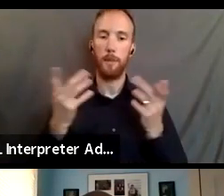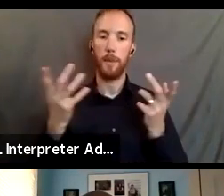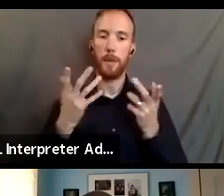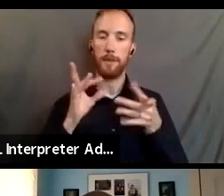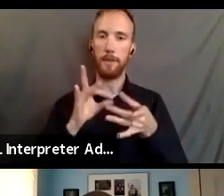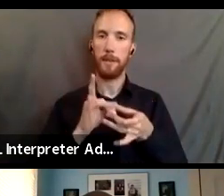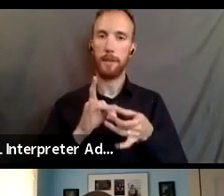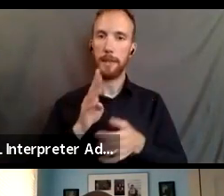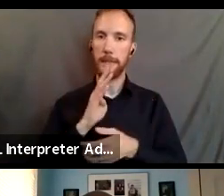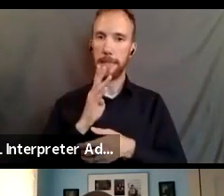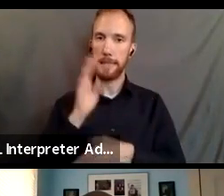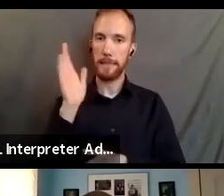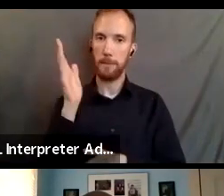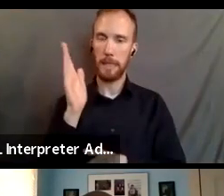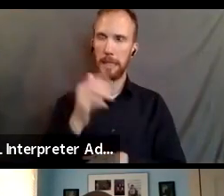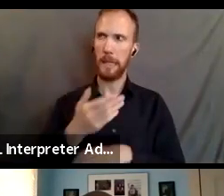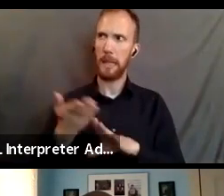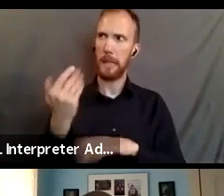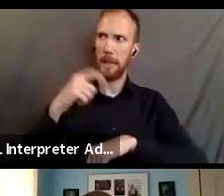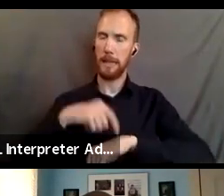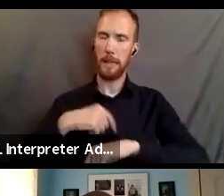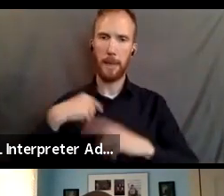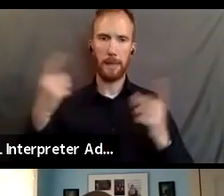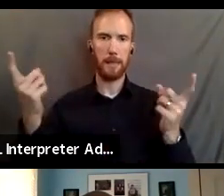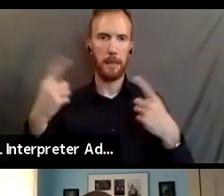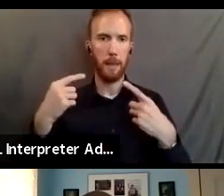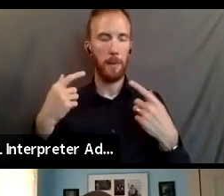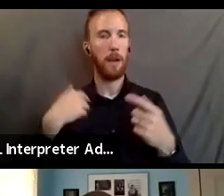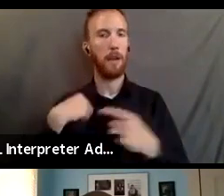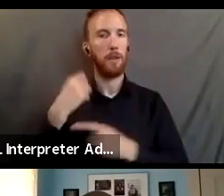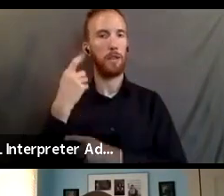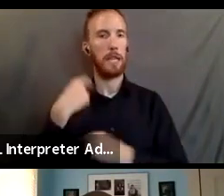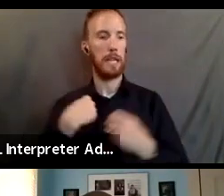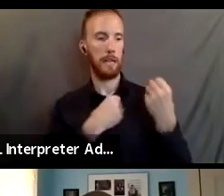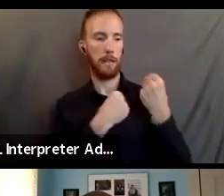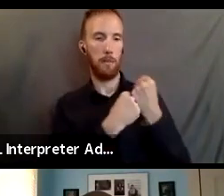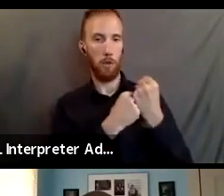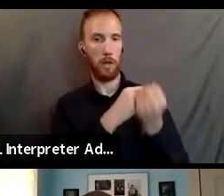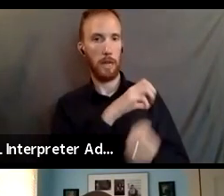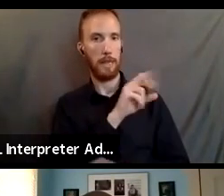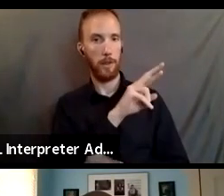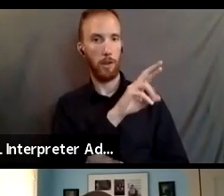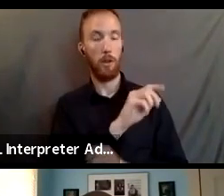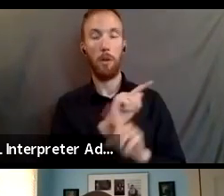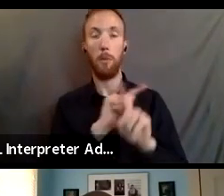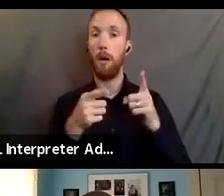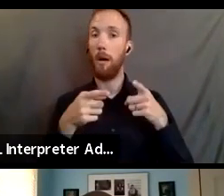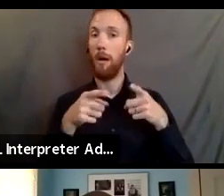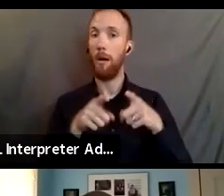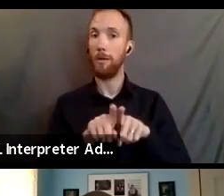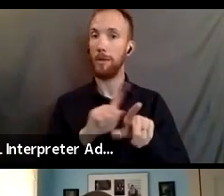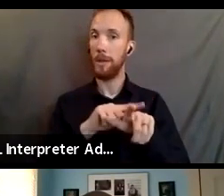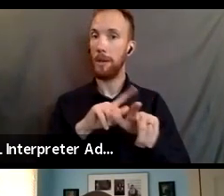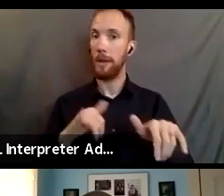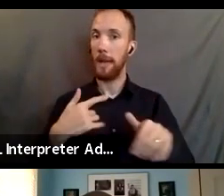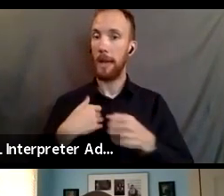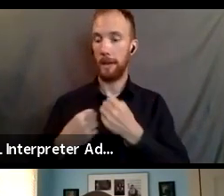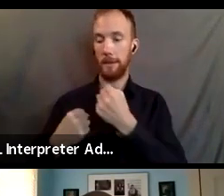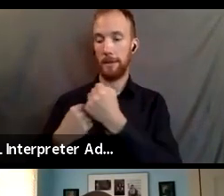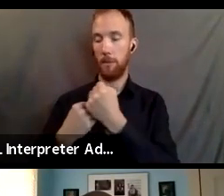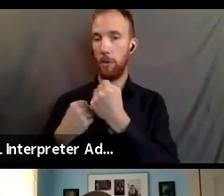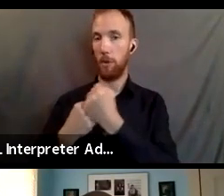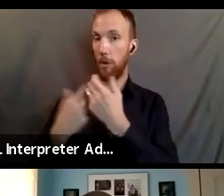time um i was in support of the sros but i was also in support of letting